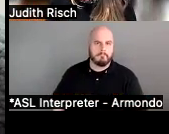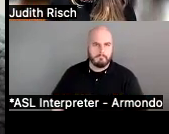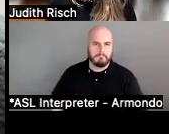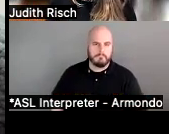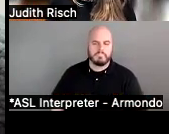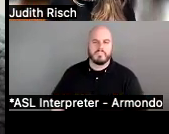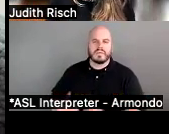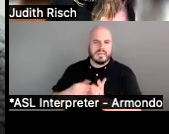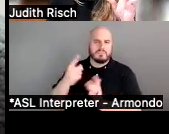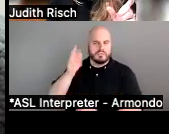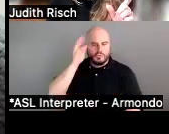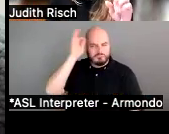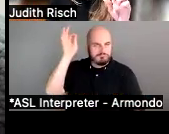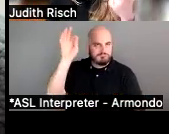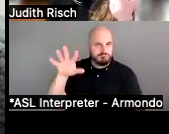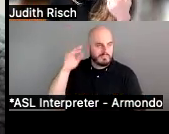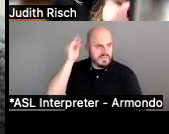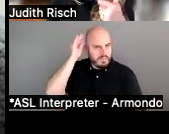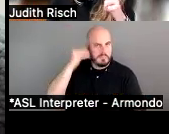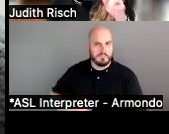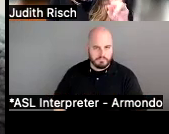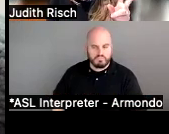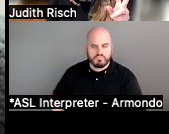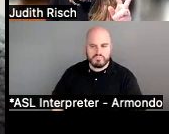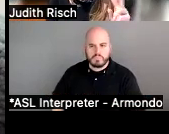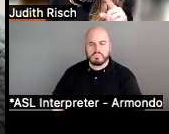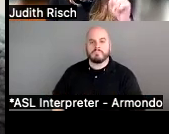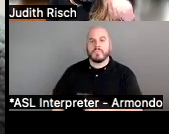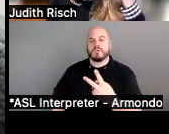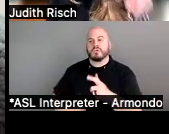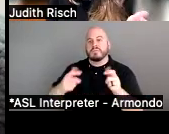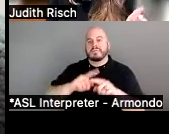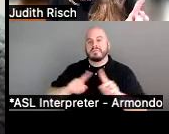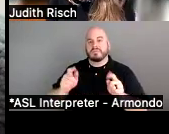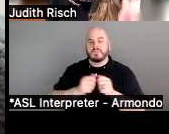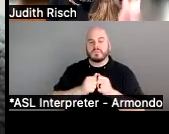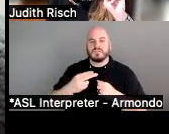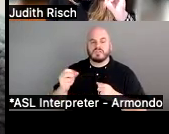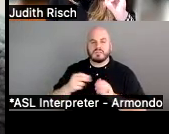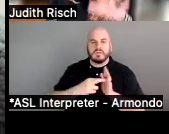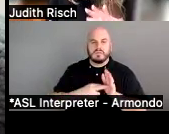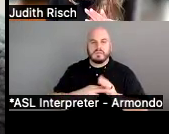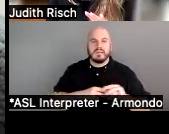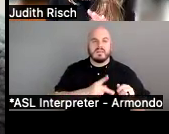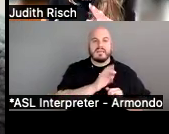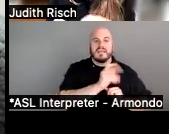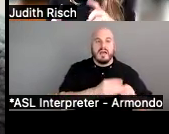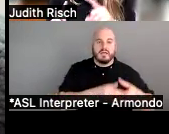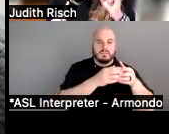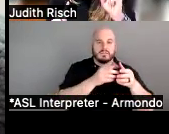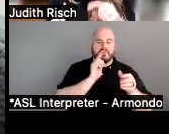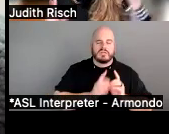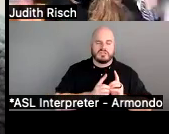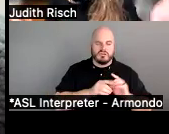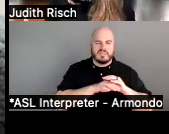about. But there are two main differences with the HHS regs: the kiosk provisions in terms of digital